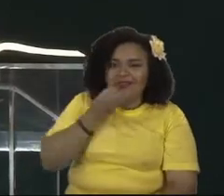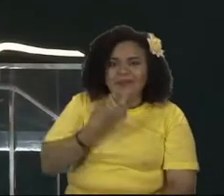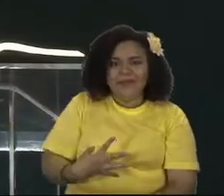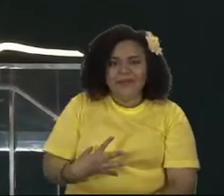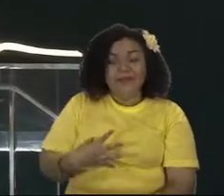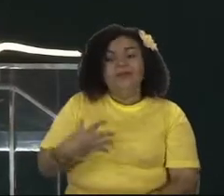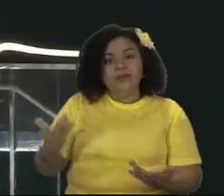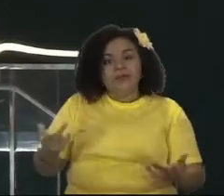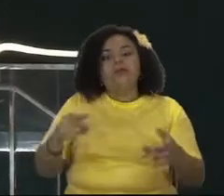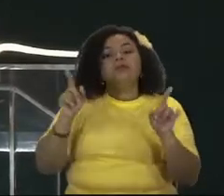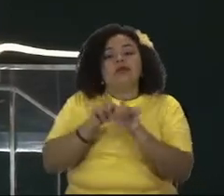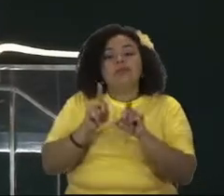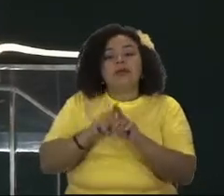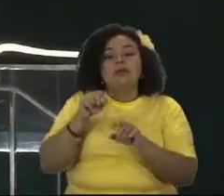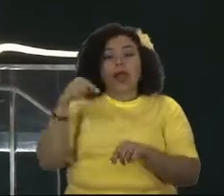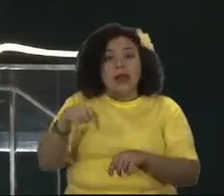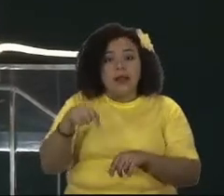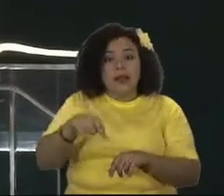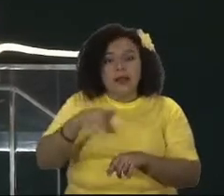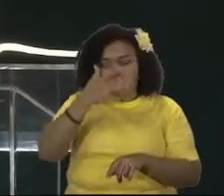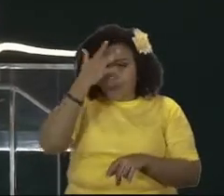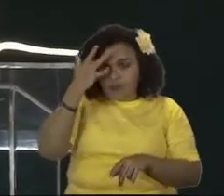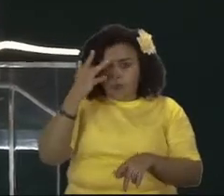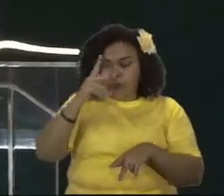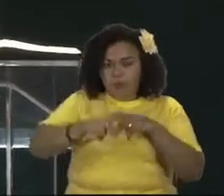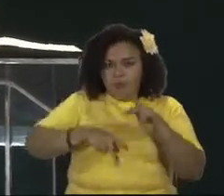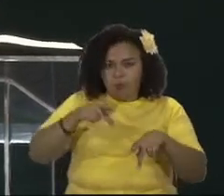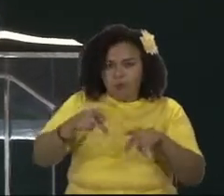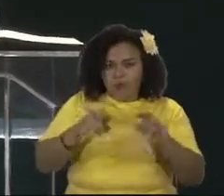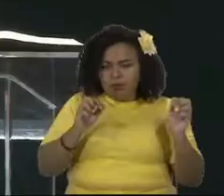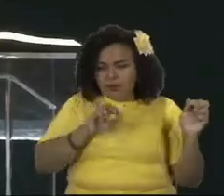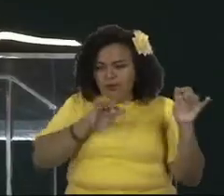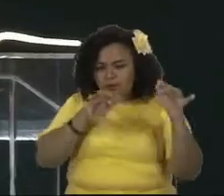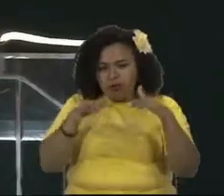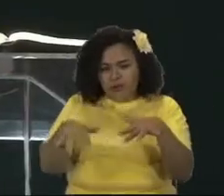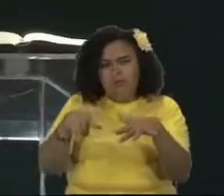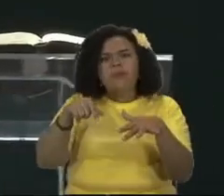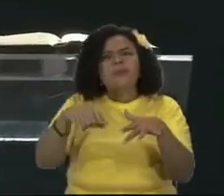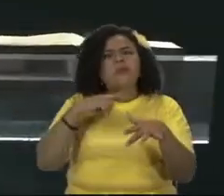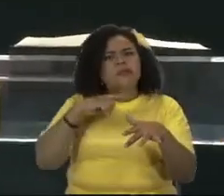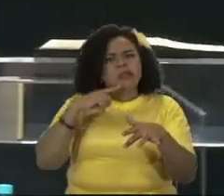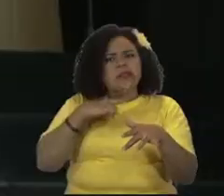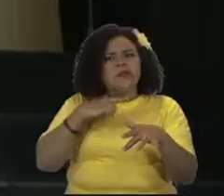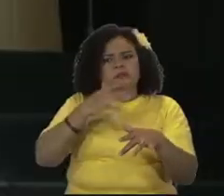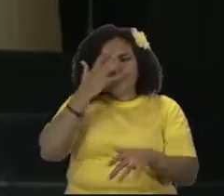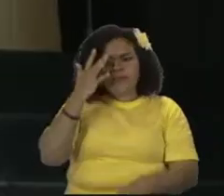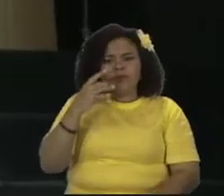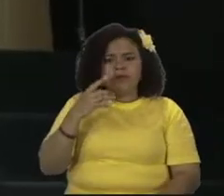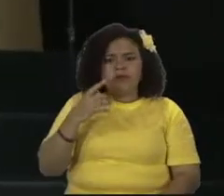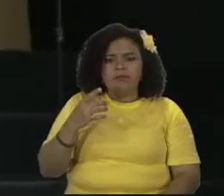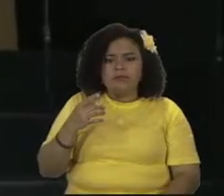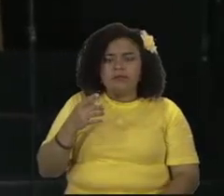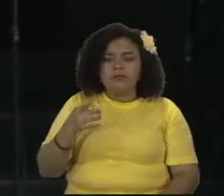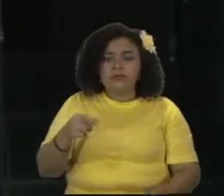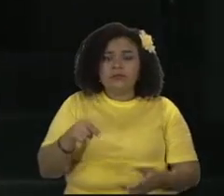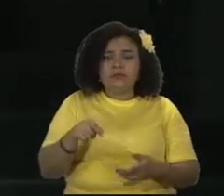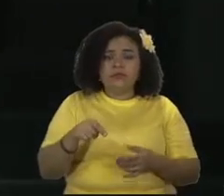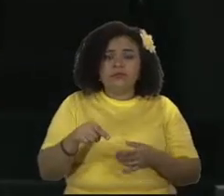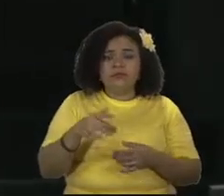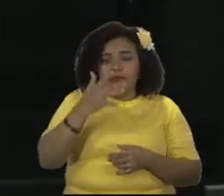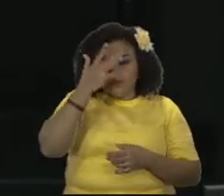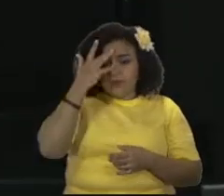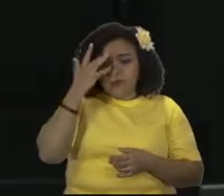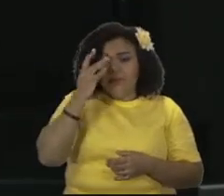has been blessing us to continue our part. And throughout this pandemic times, we find out